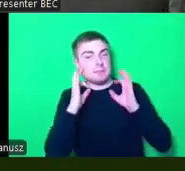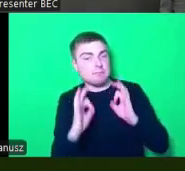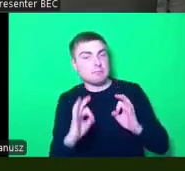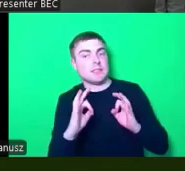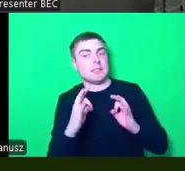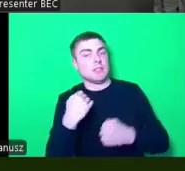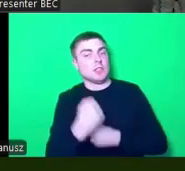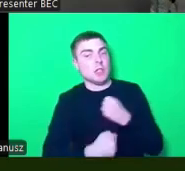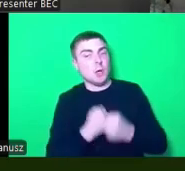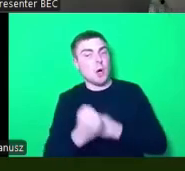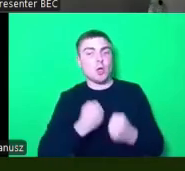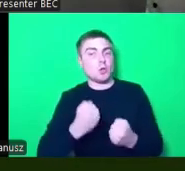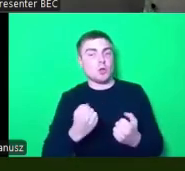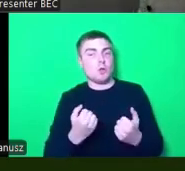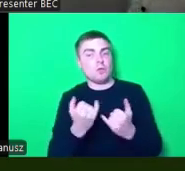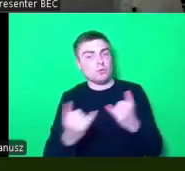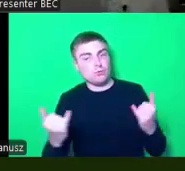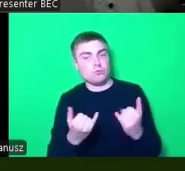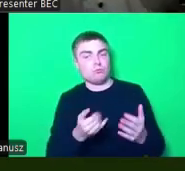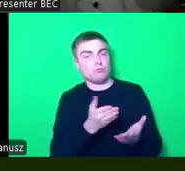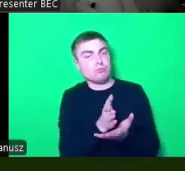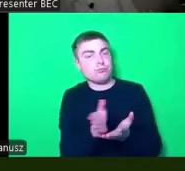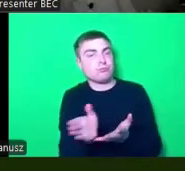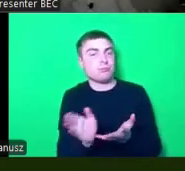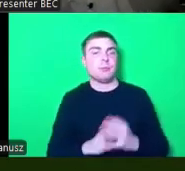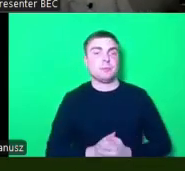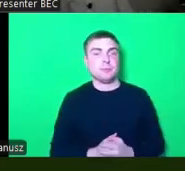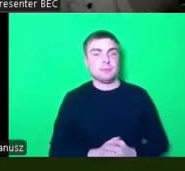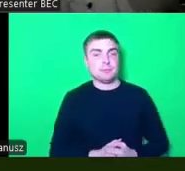rather acceptable way. So they become multifunctional.